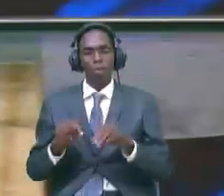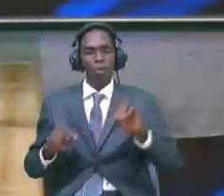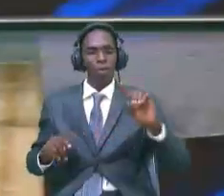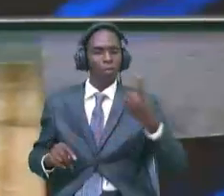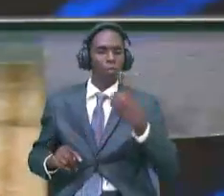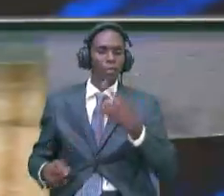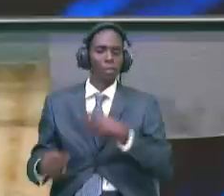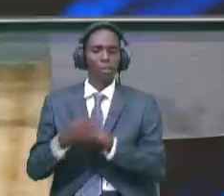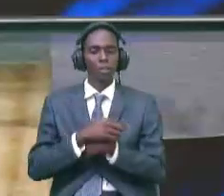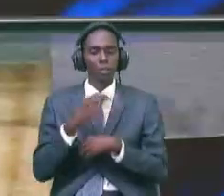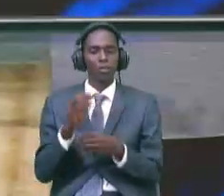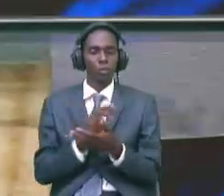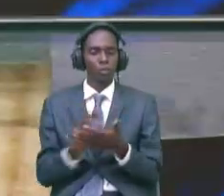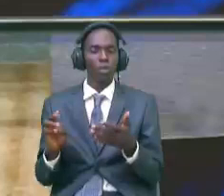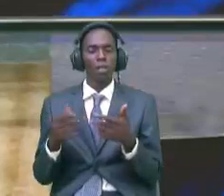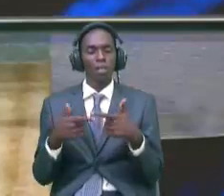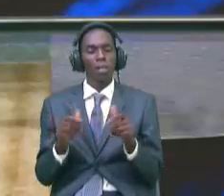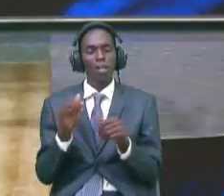the week,